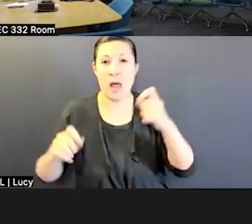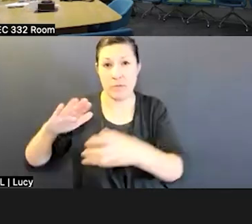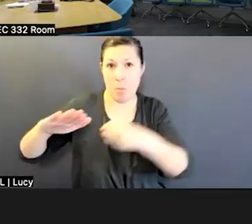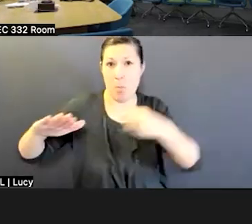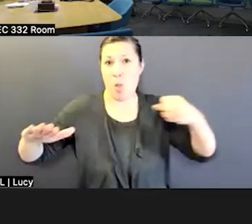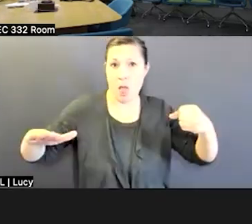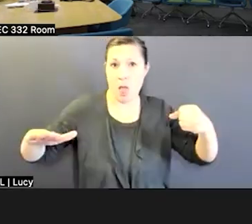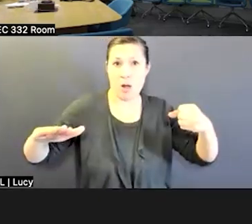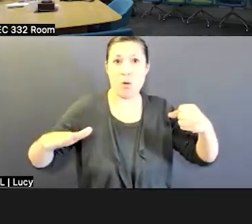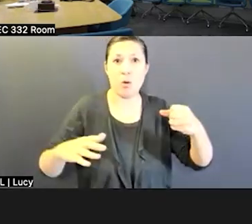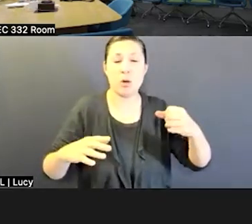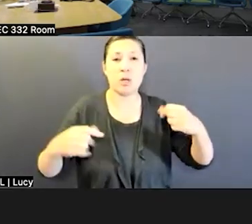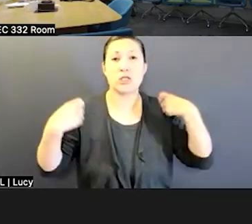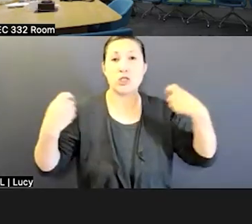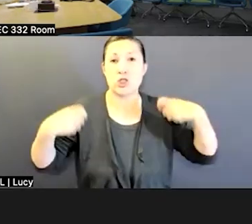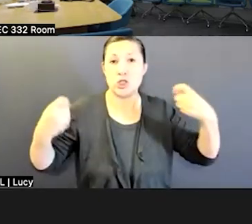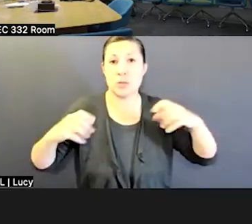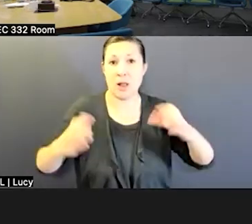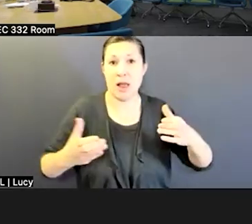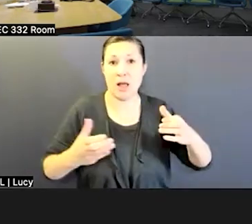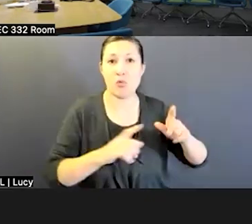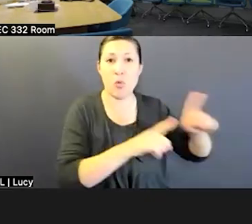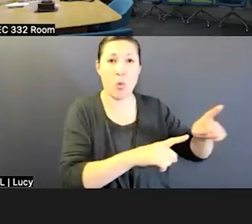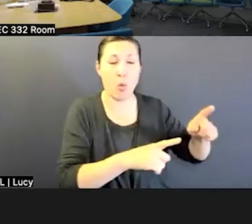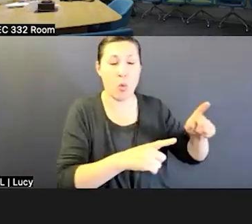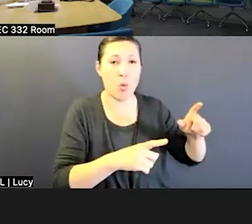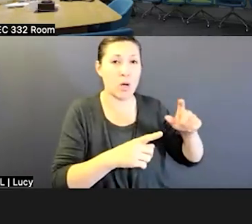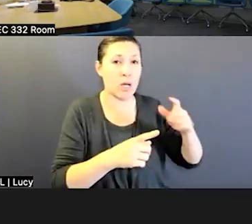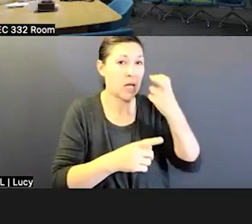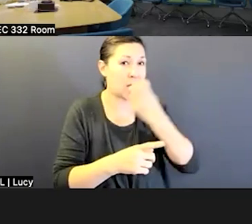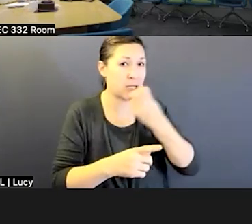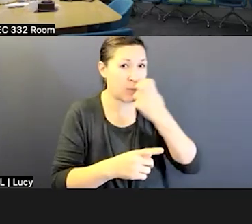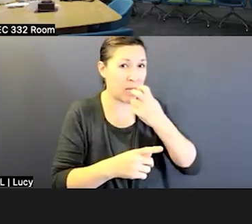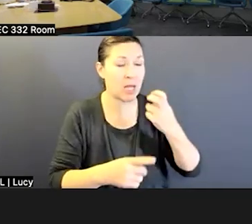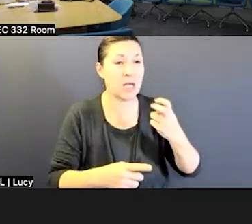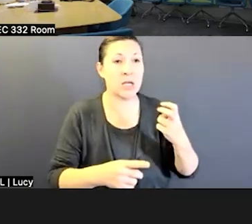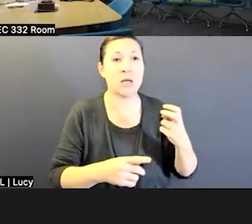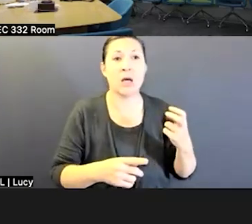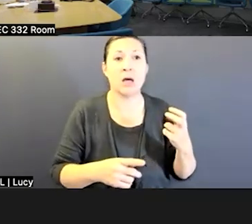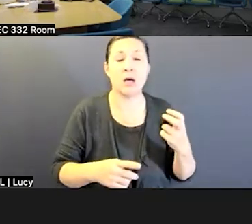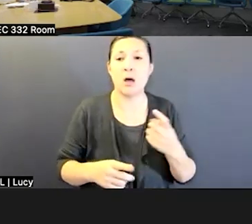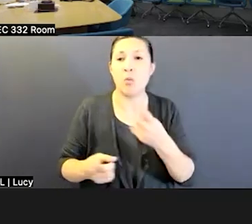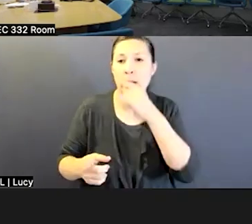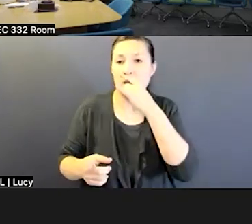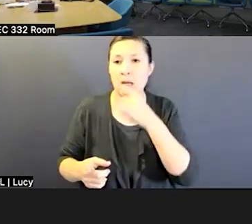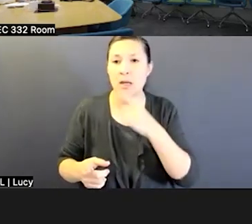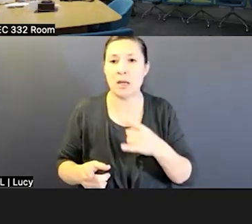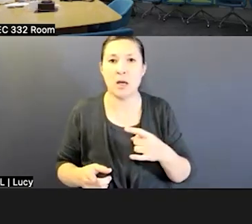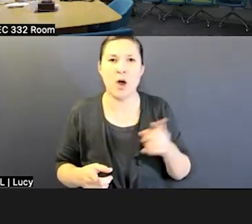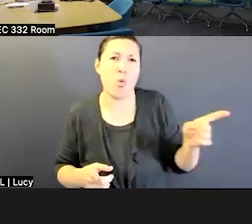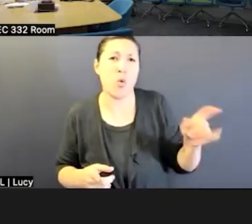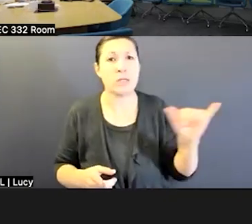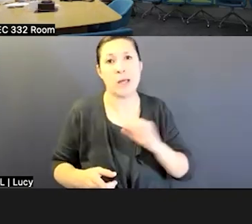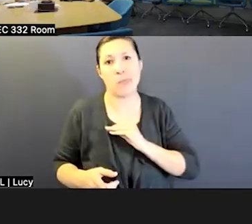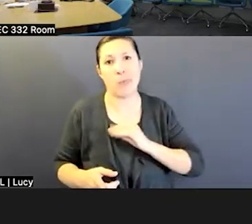my gym class to go to like speech or whatever, one of the kids were like, oh, he's like Martin Luther King or something.